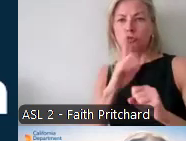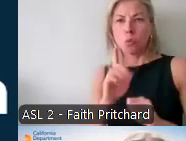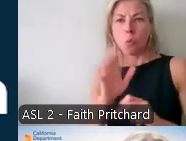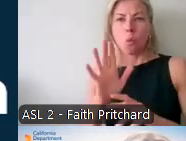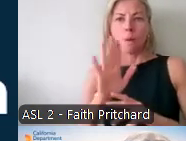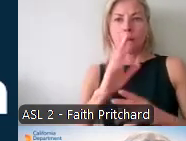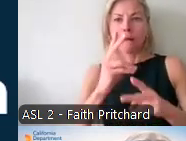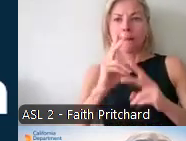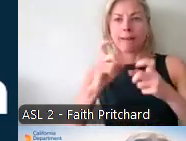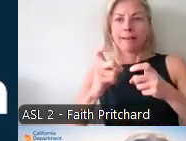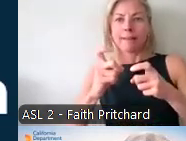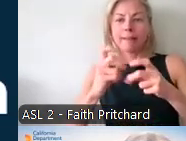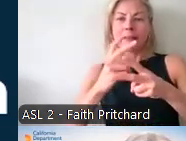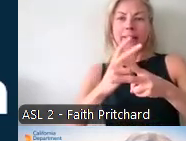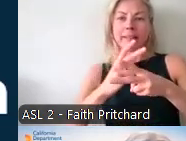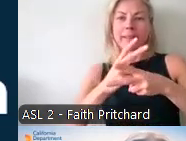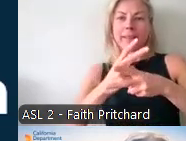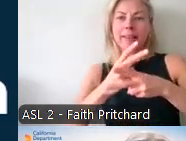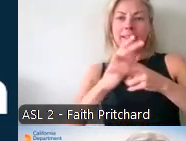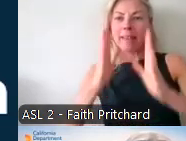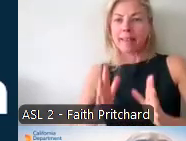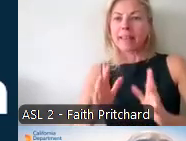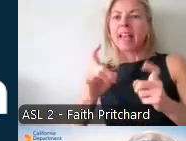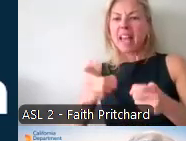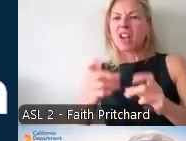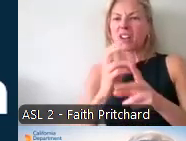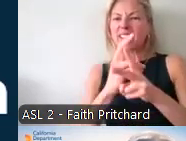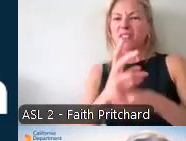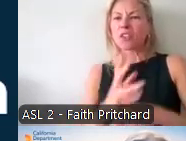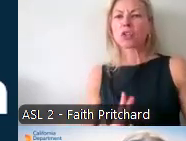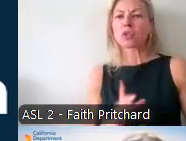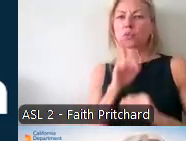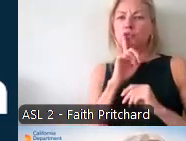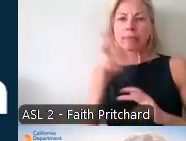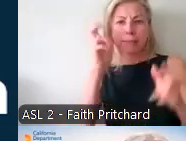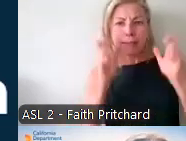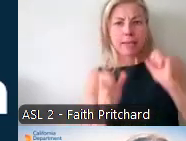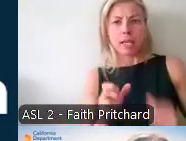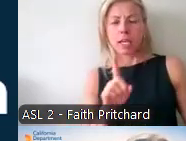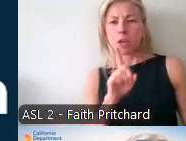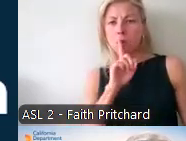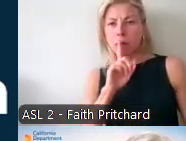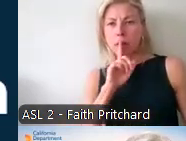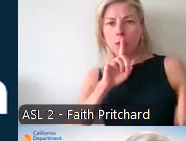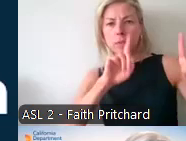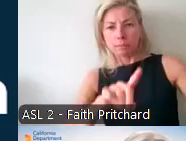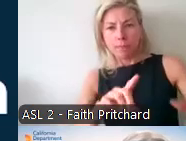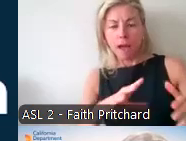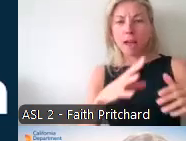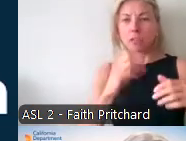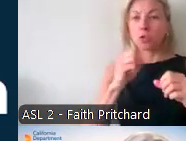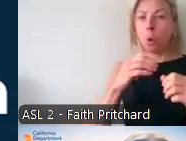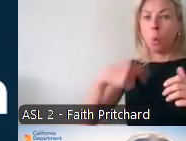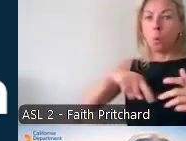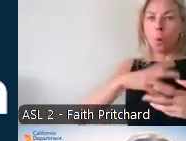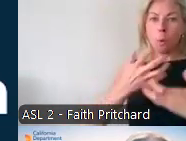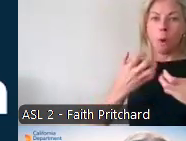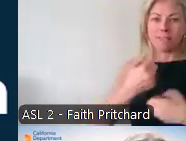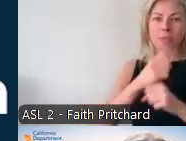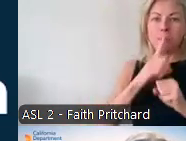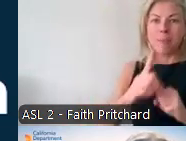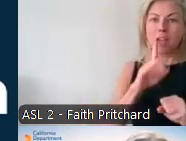develop master plan for aging initiatives for the next 2 years that are really responsive and reflect current realities,